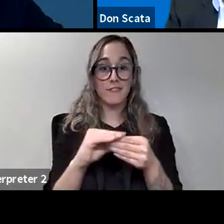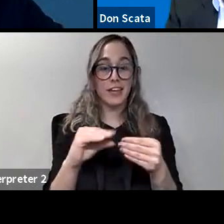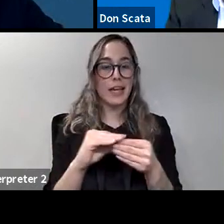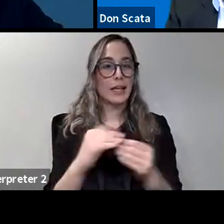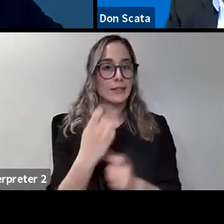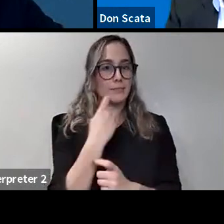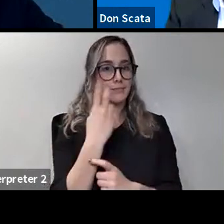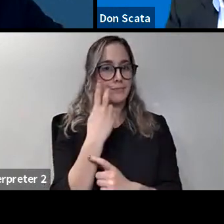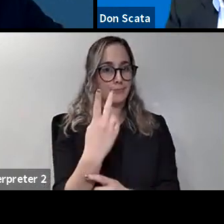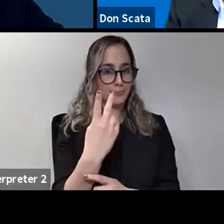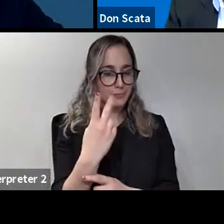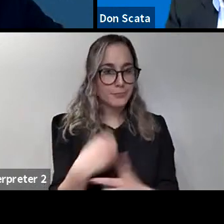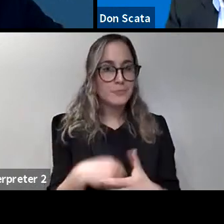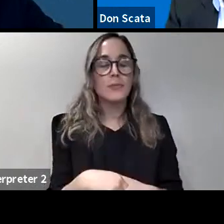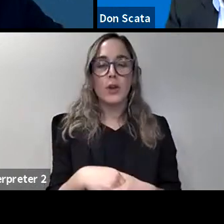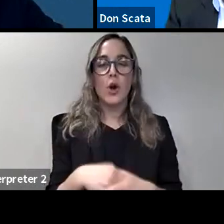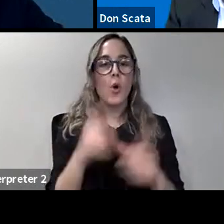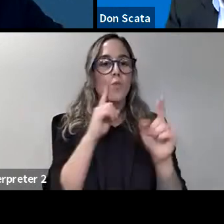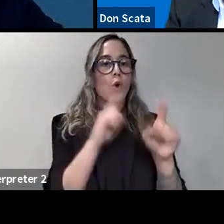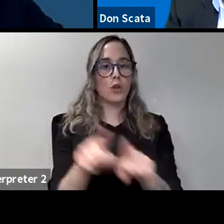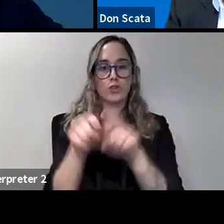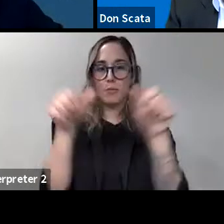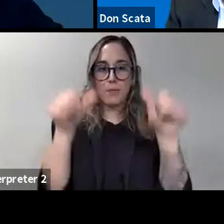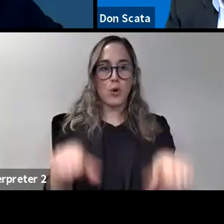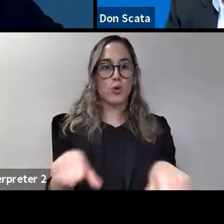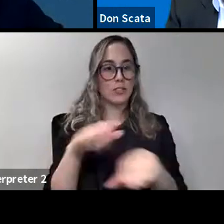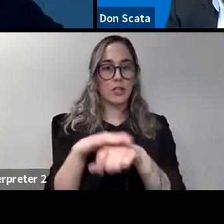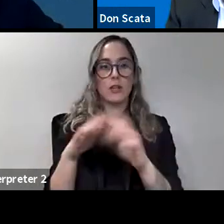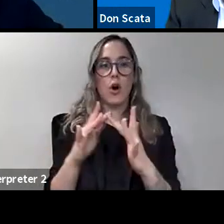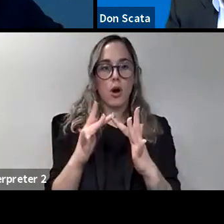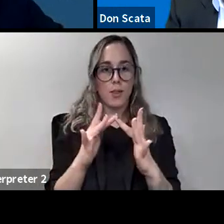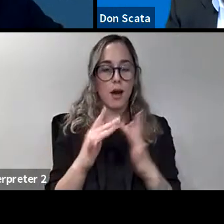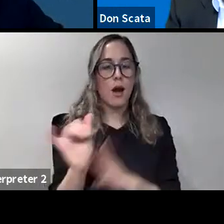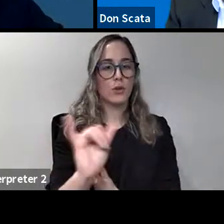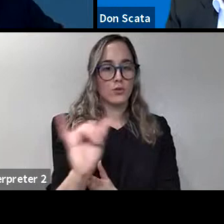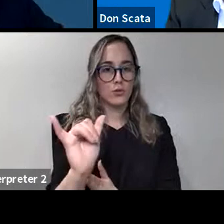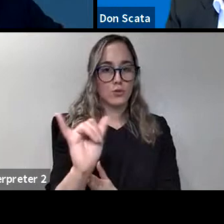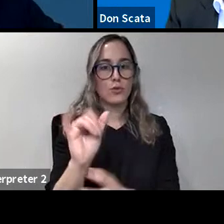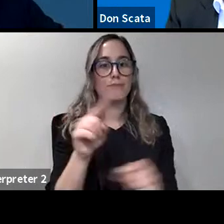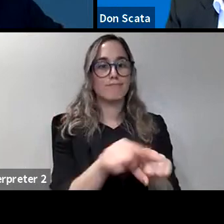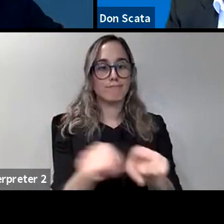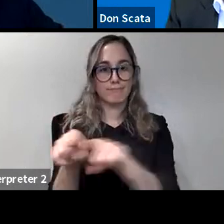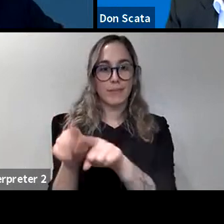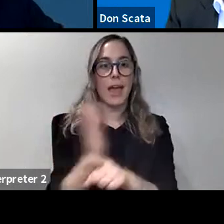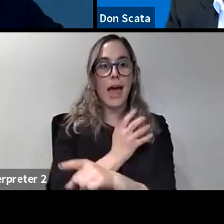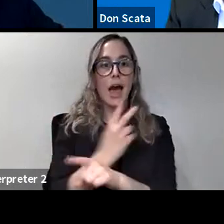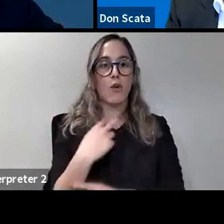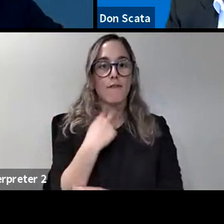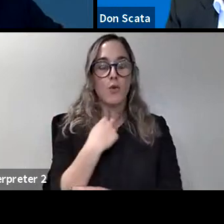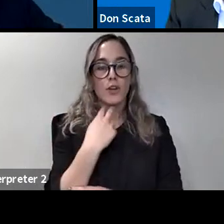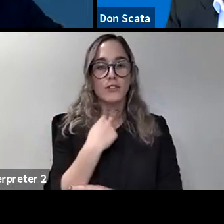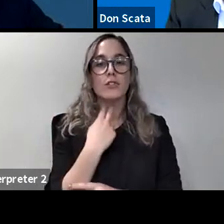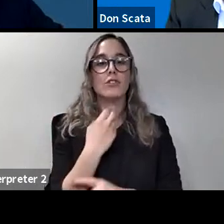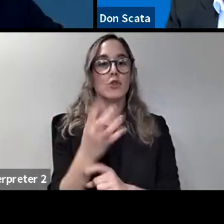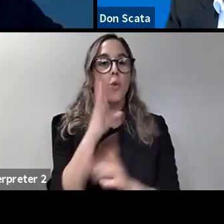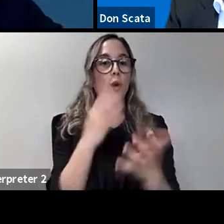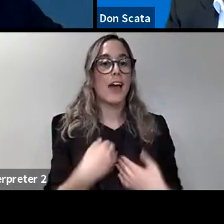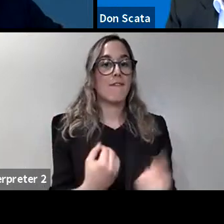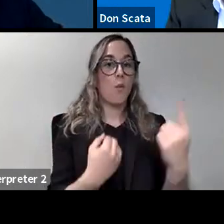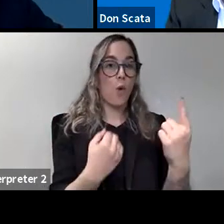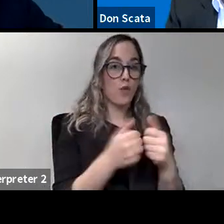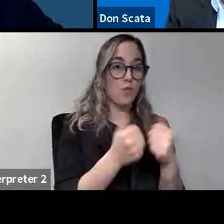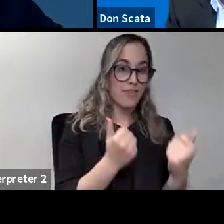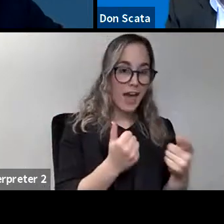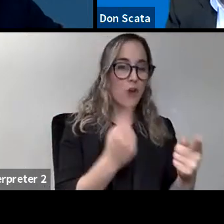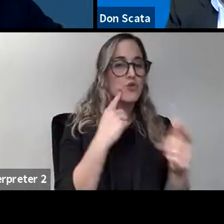saw earlier will also be posted online, in addition to the one with our voiceovers, one without those that you'll be able to read